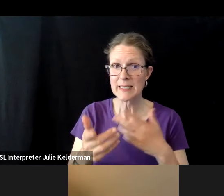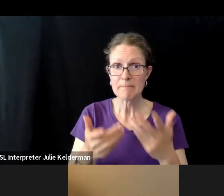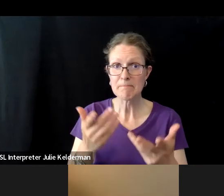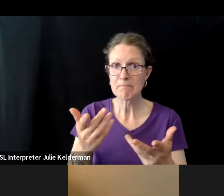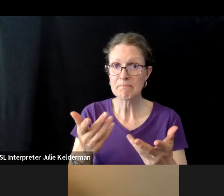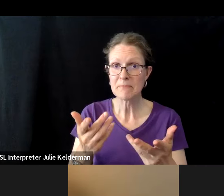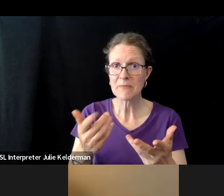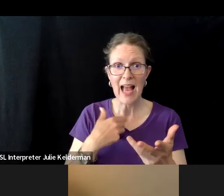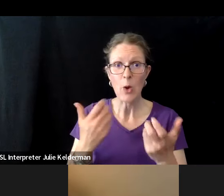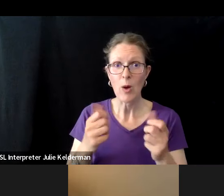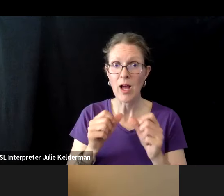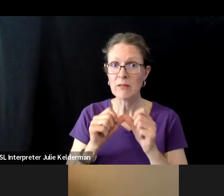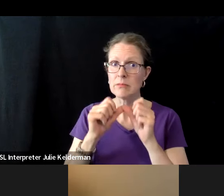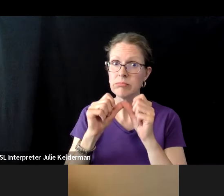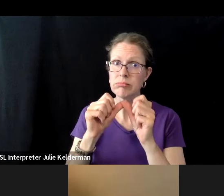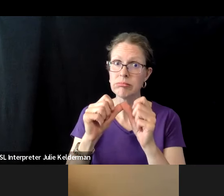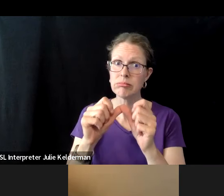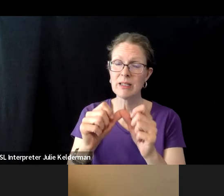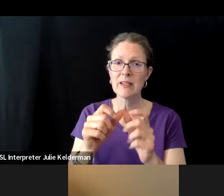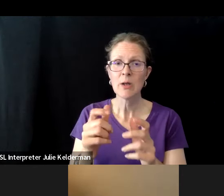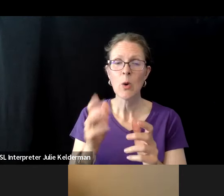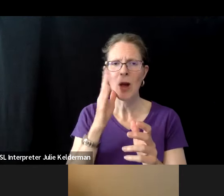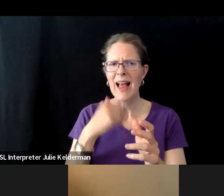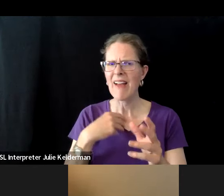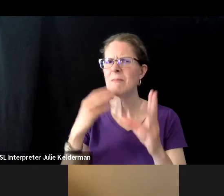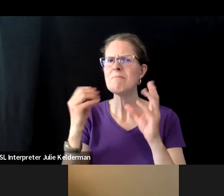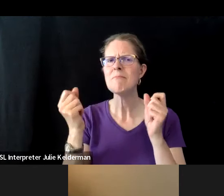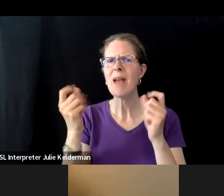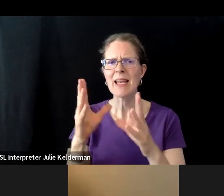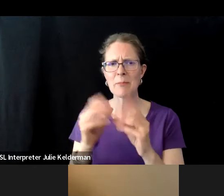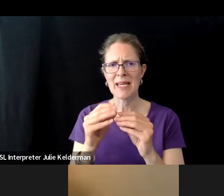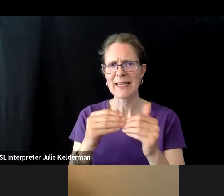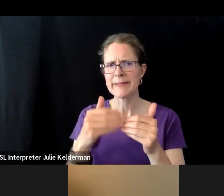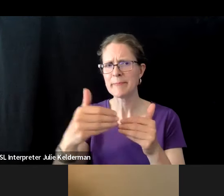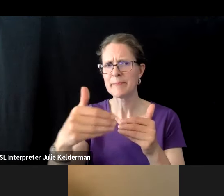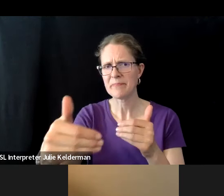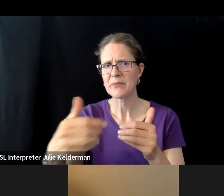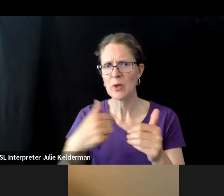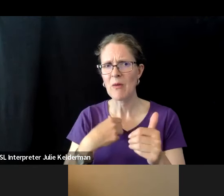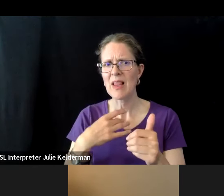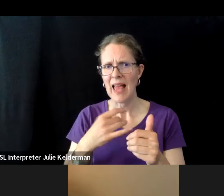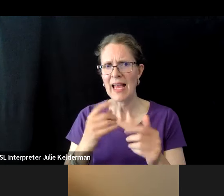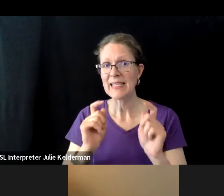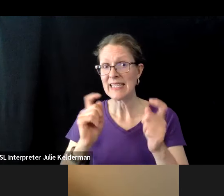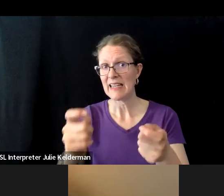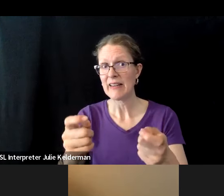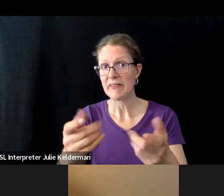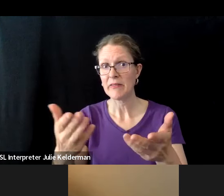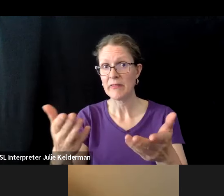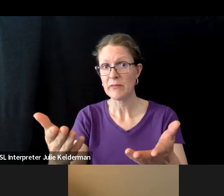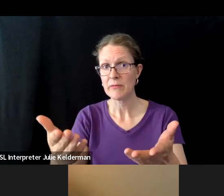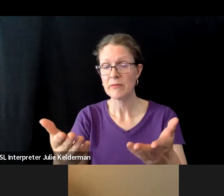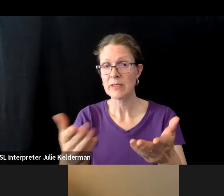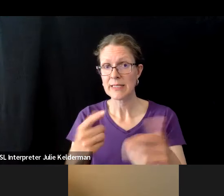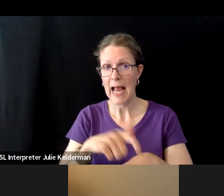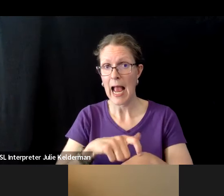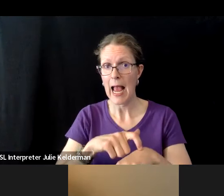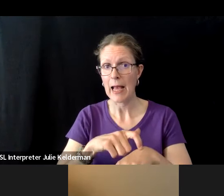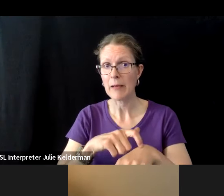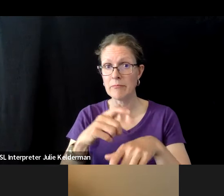I don't want to keep, I know this is there'll be many meetings coming up. So I would like to give you the floor to finish off and just wrap up